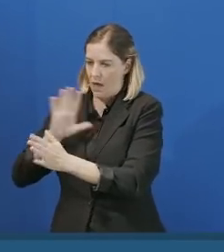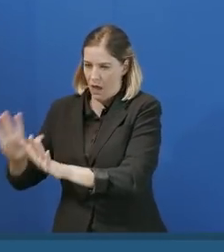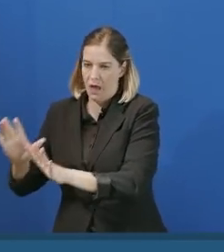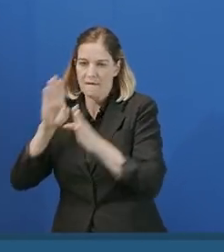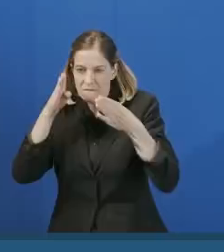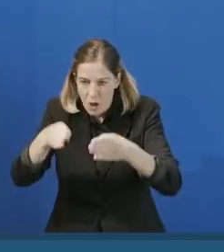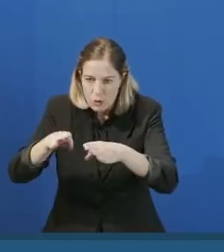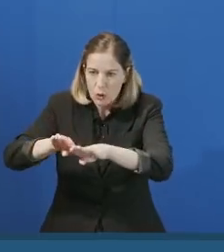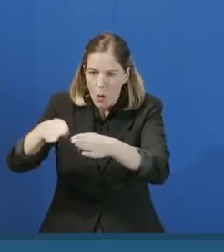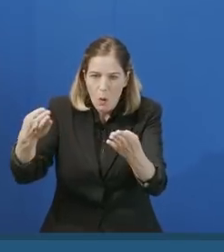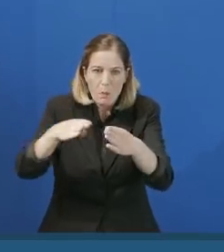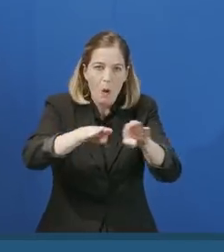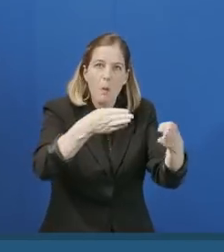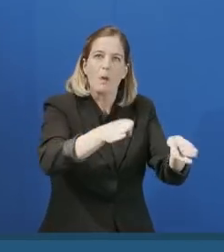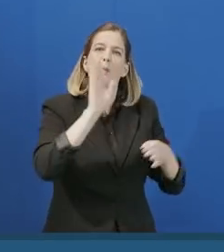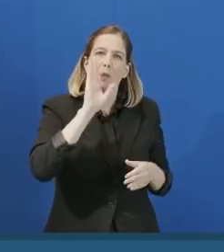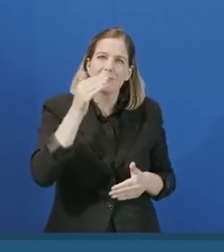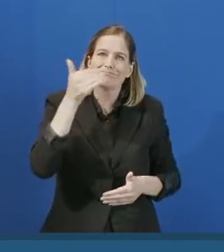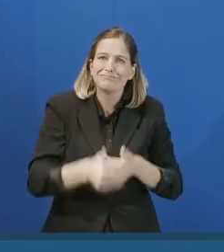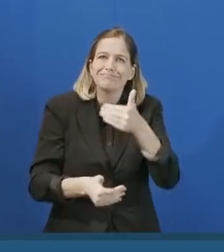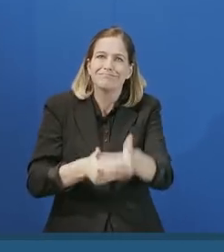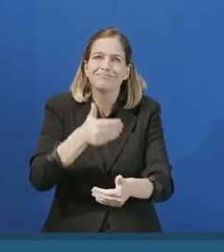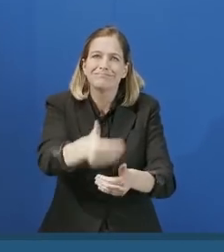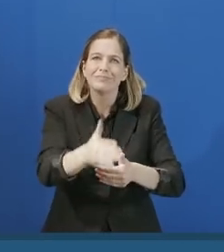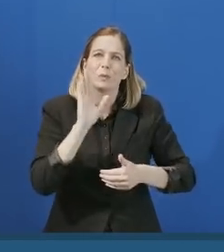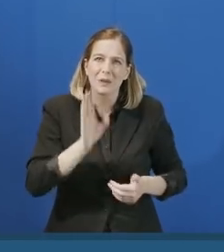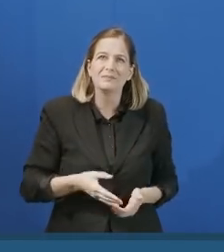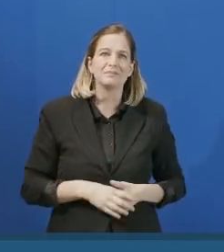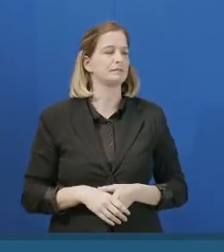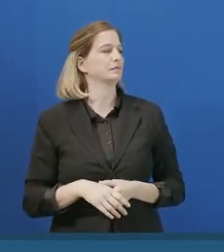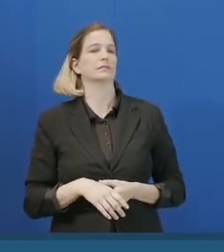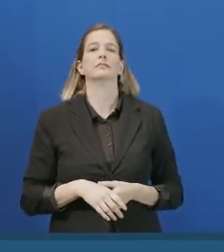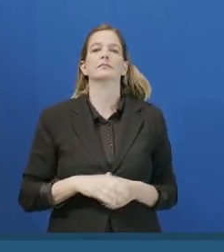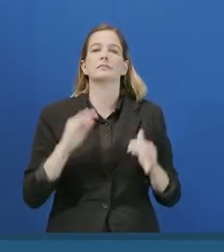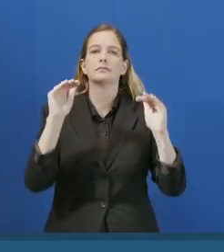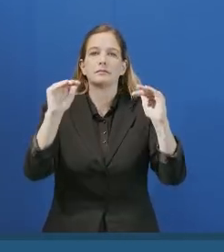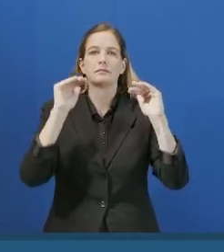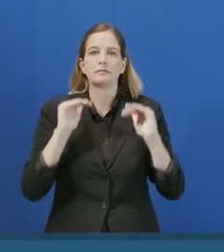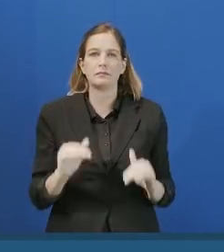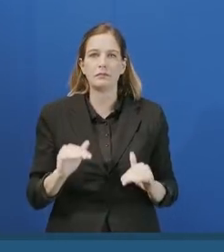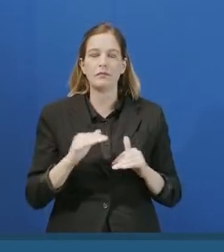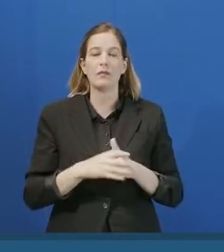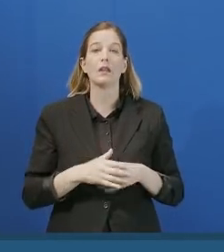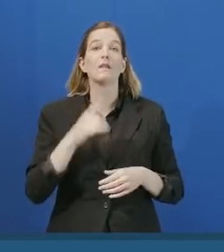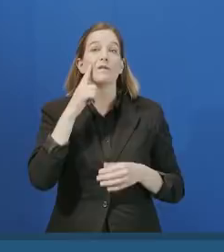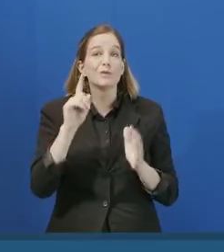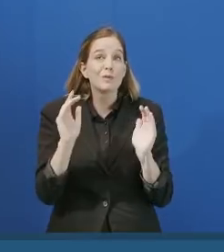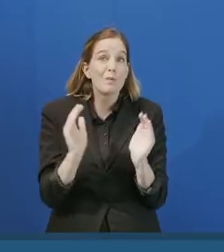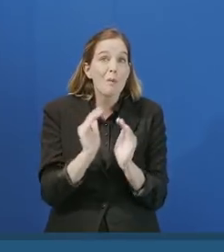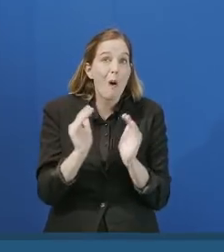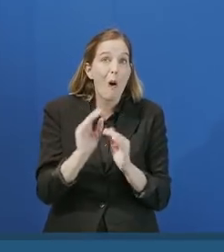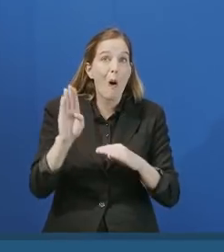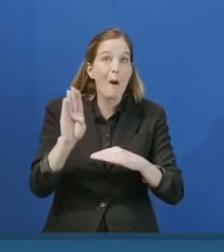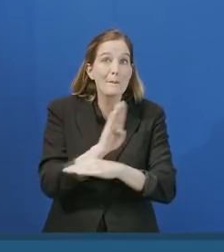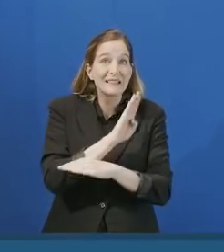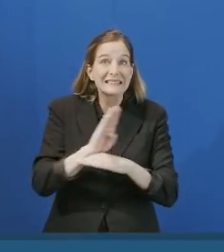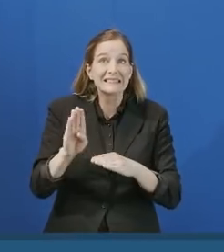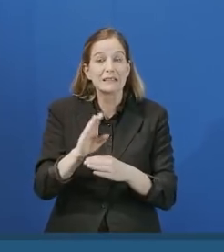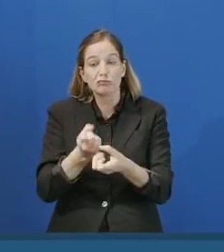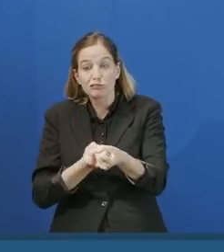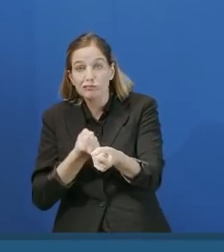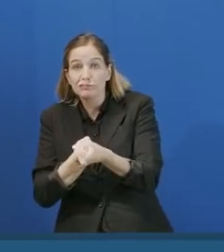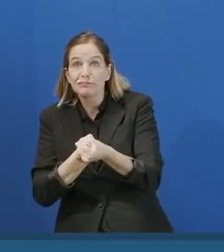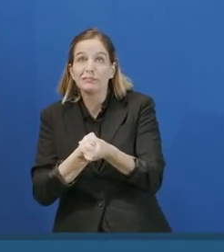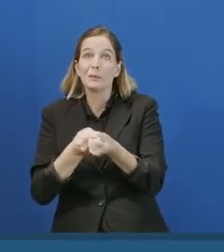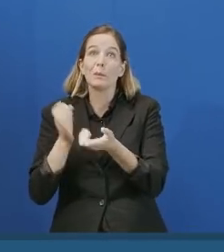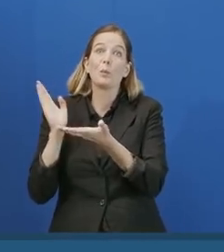So the next step in terms of breathing life back into small businesses is we're going to bring back a small